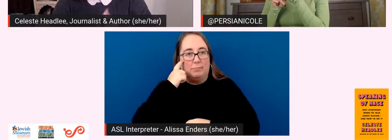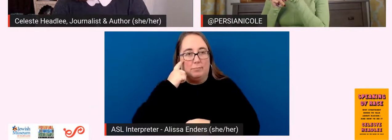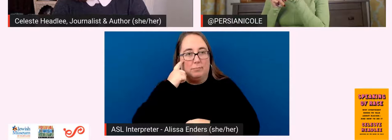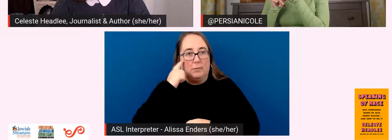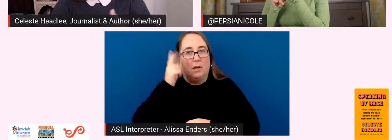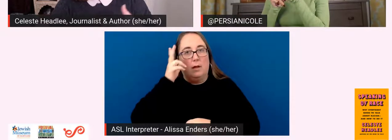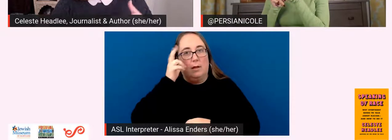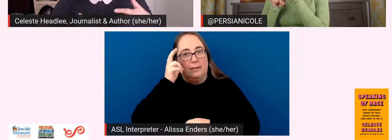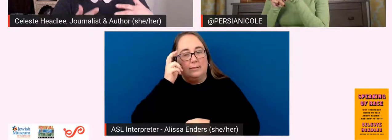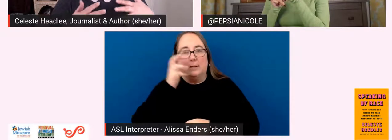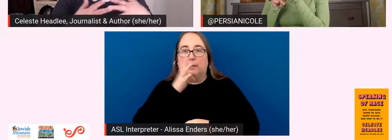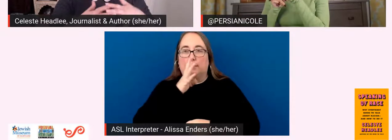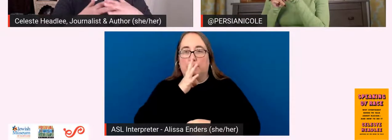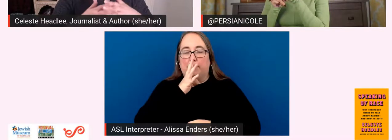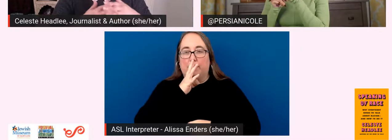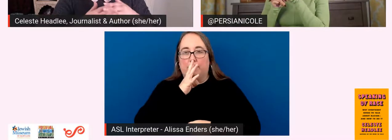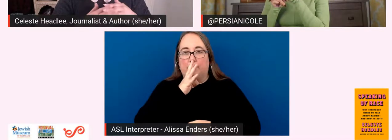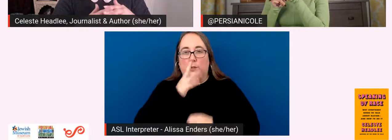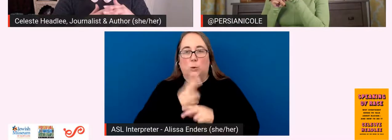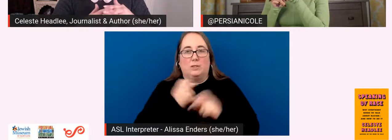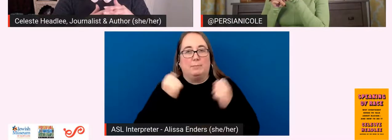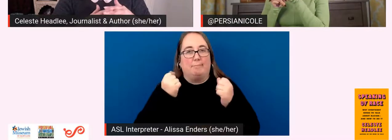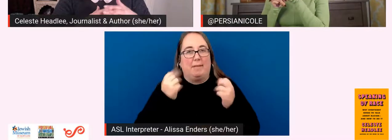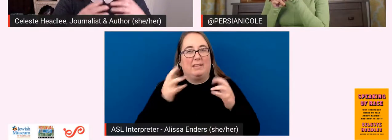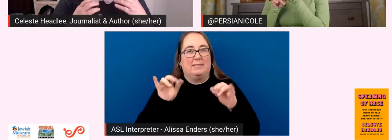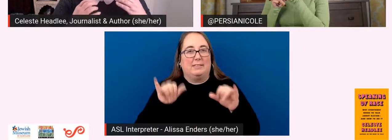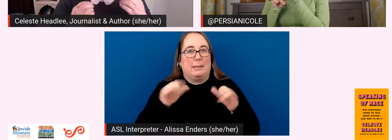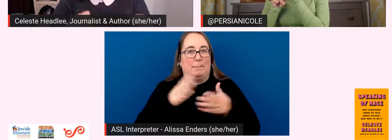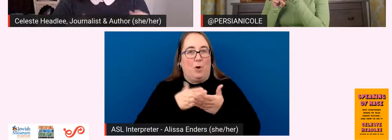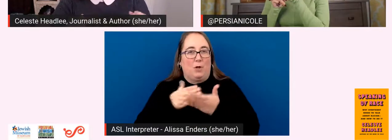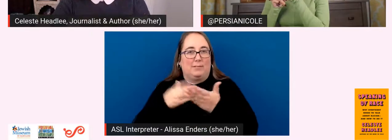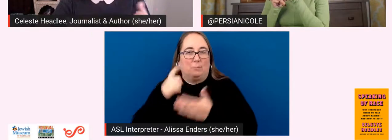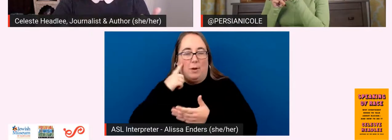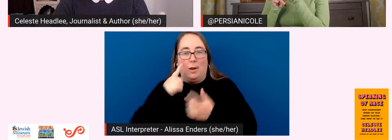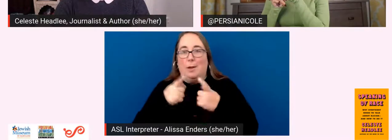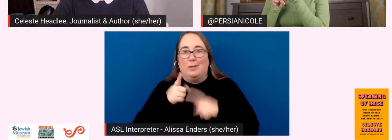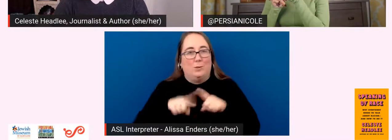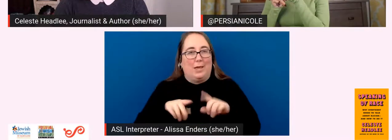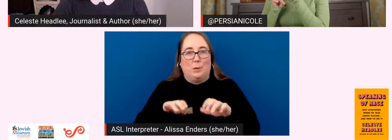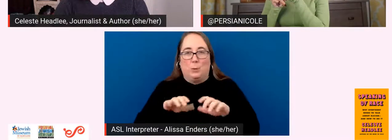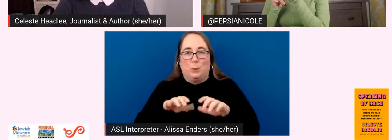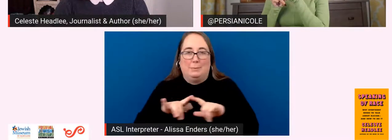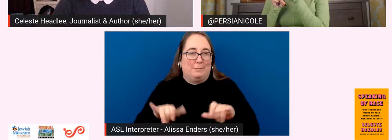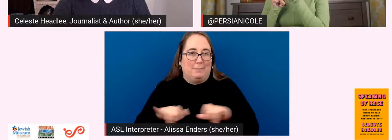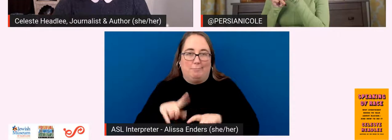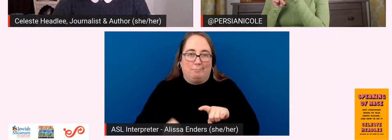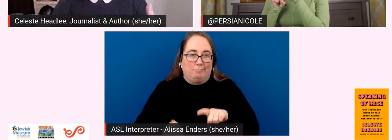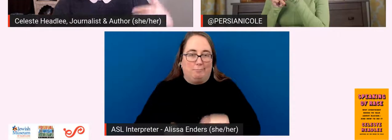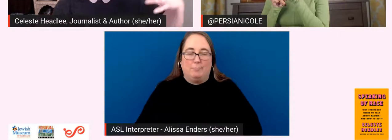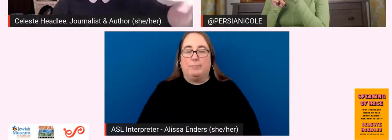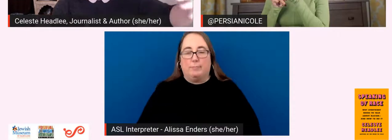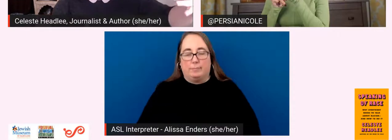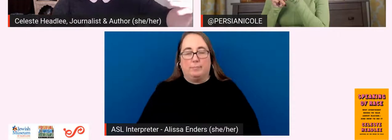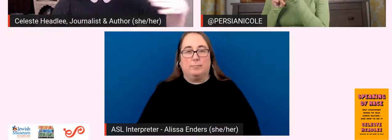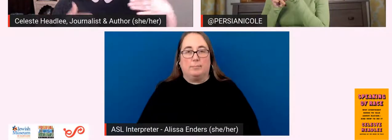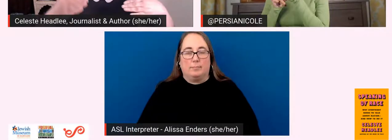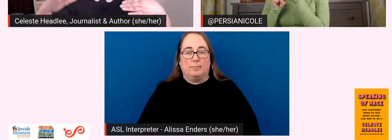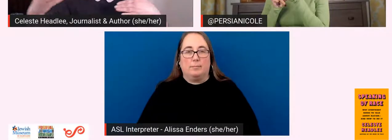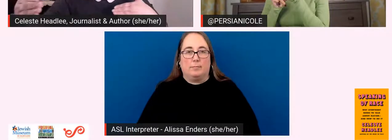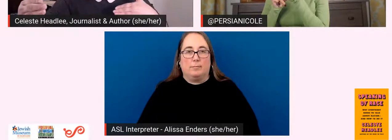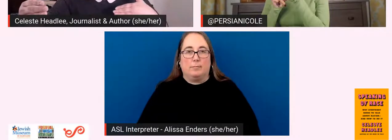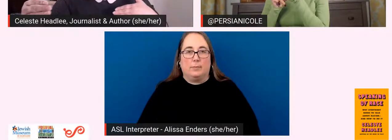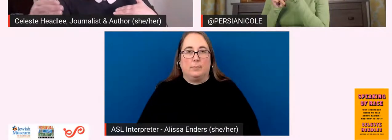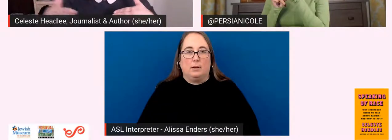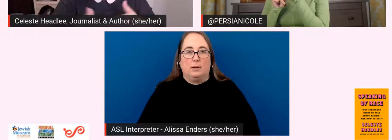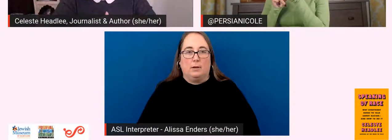listening and speaking use many of the same parts of the brain. You just cannot do them at the same time. So being on a conference